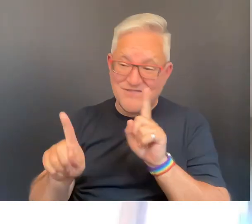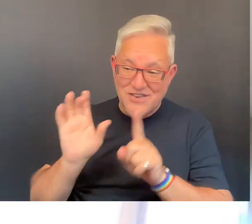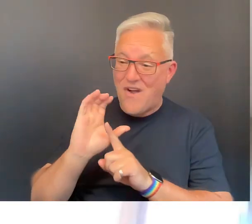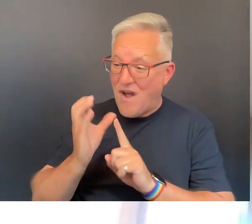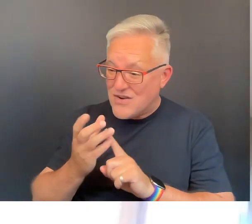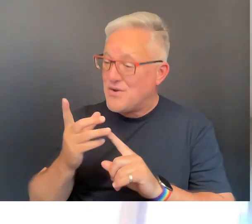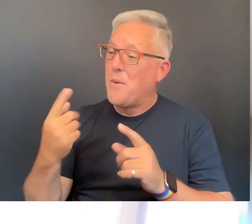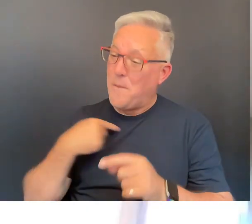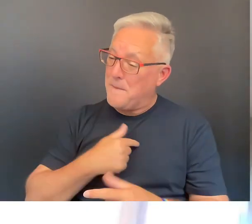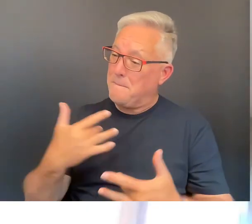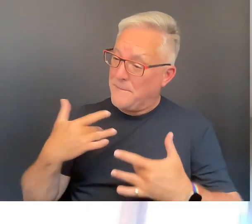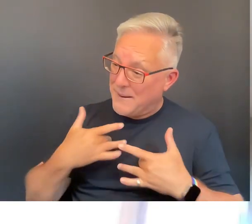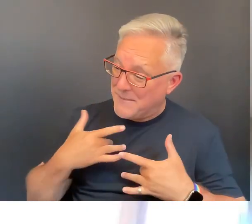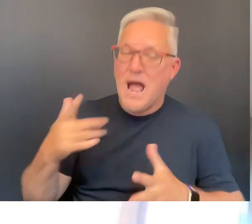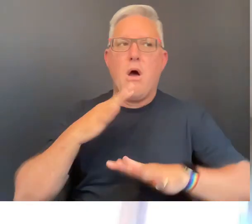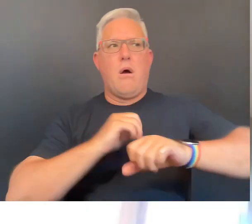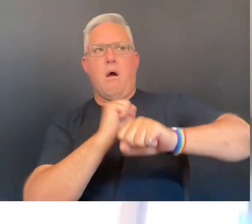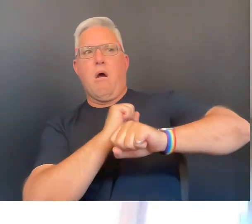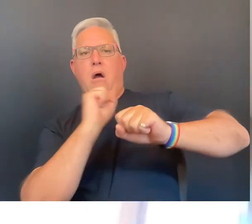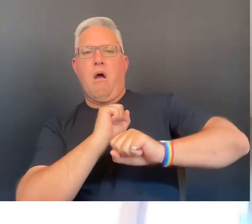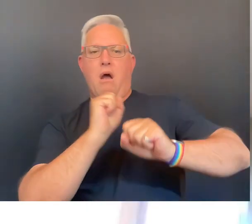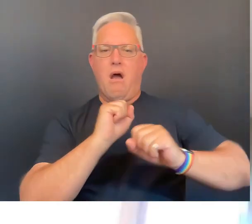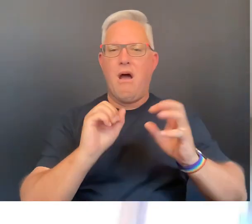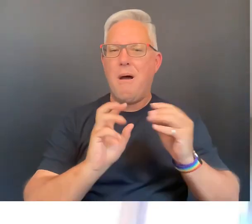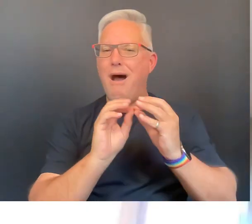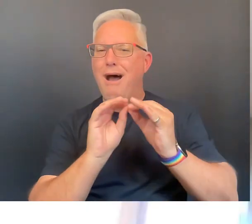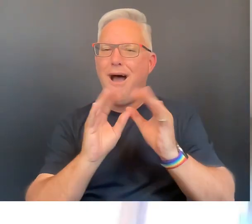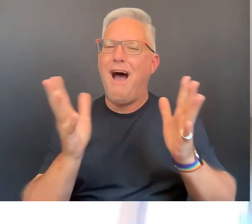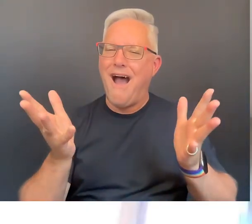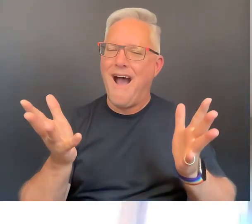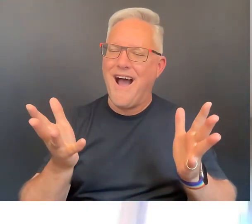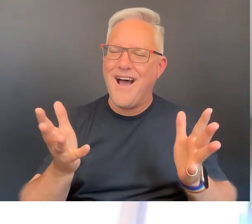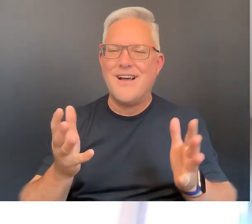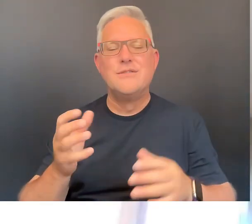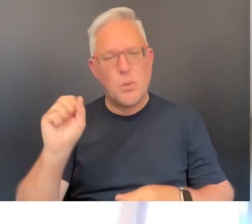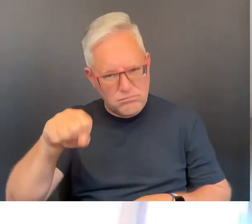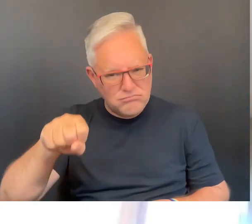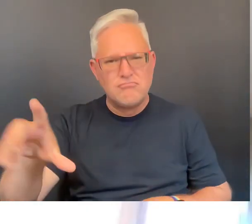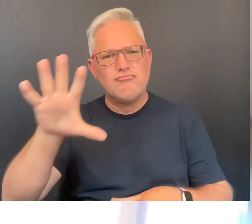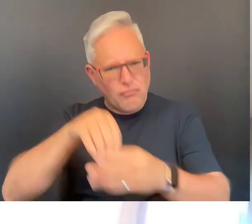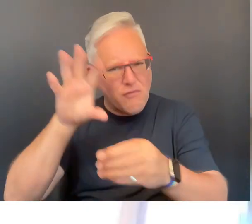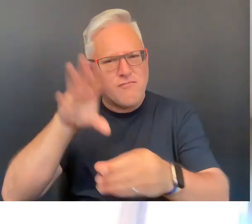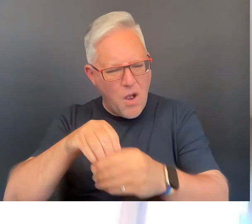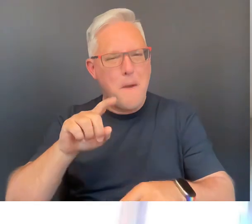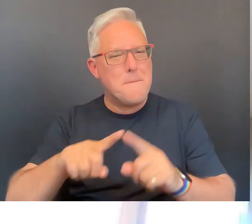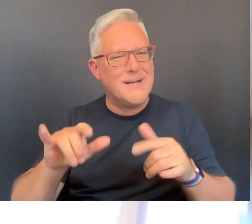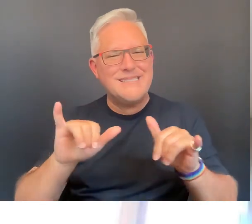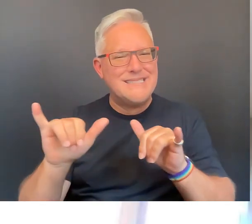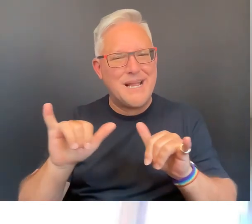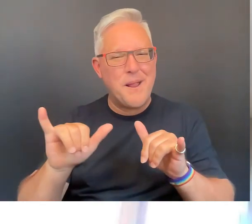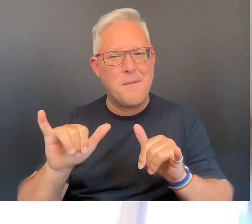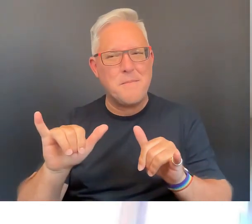just continue to be acknowledged, but also to have those conversations.